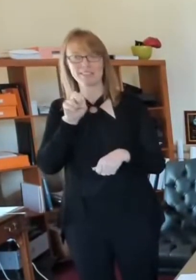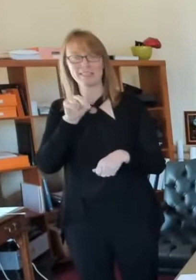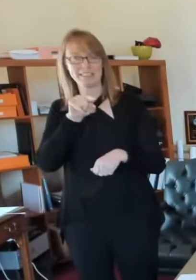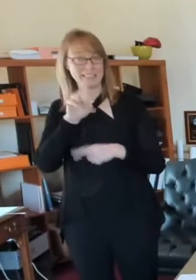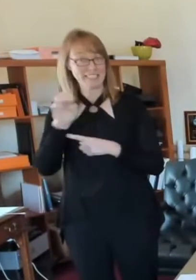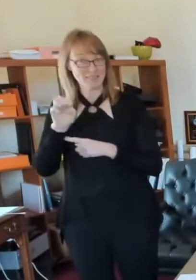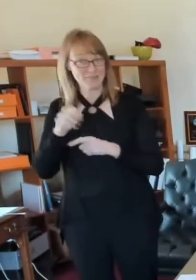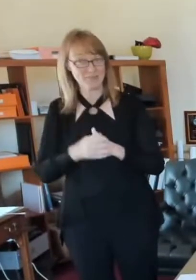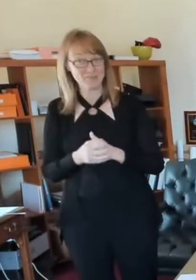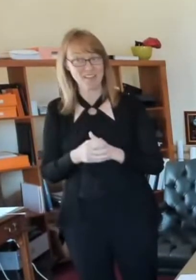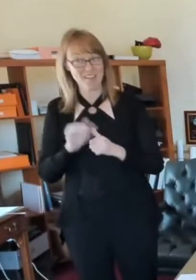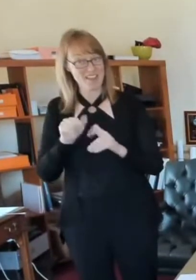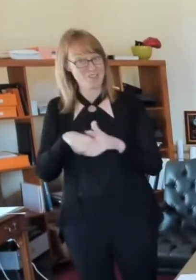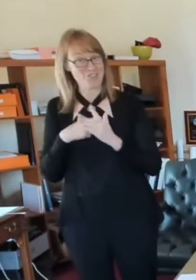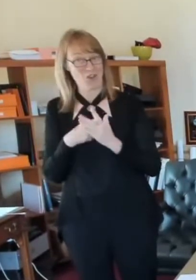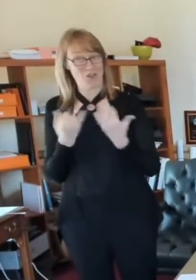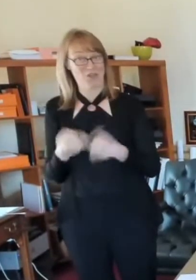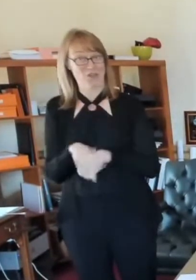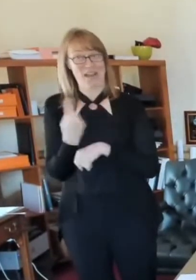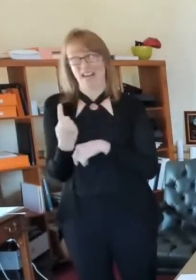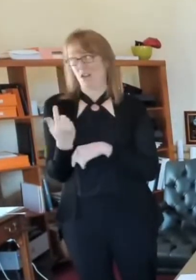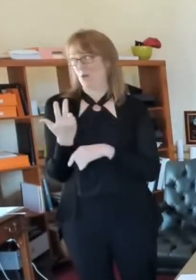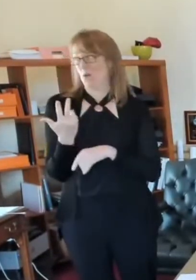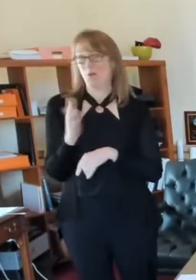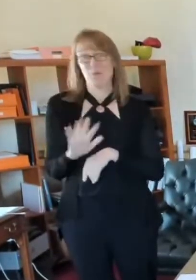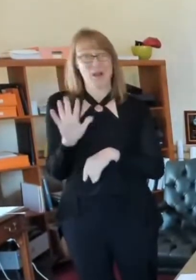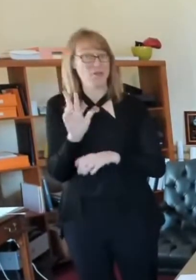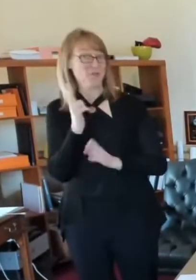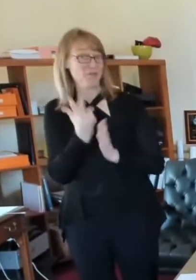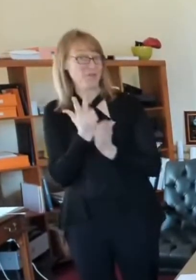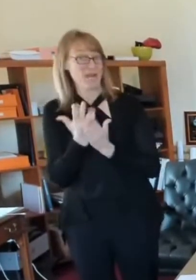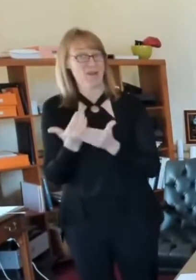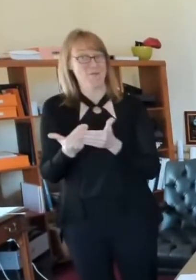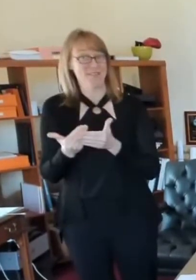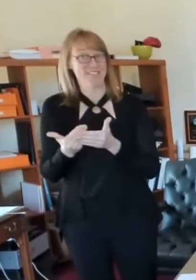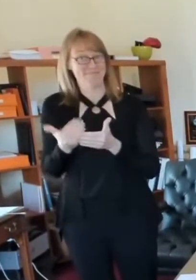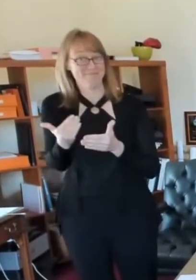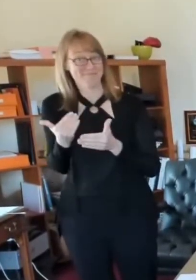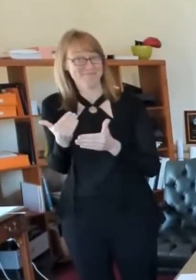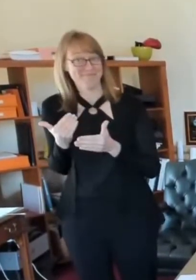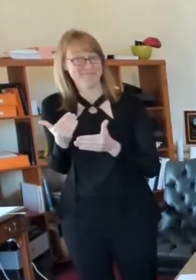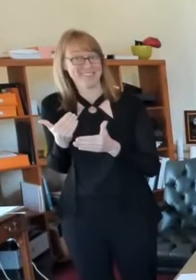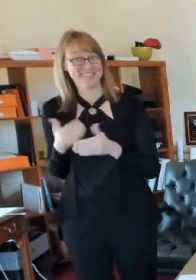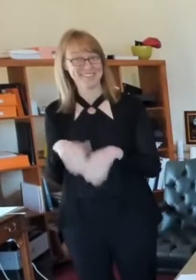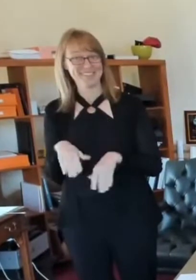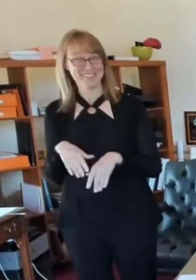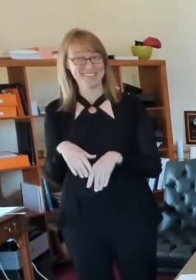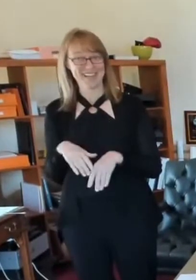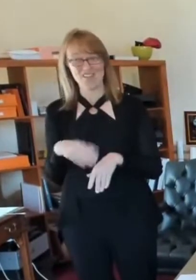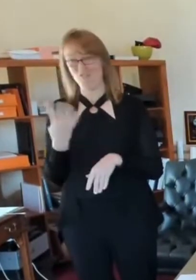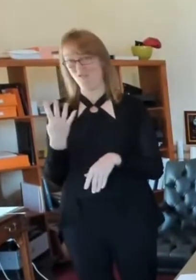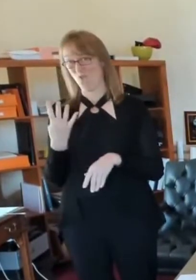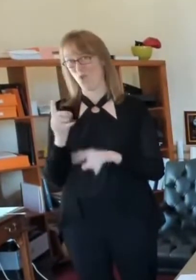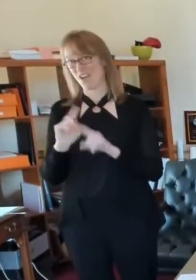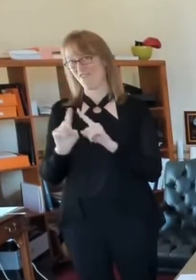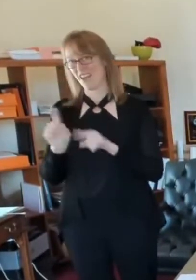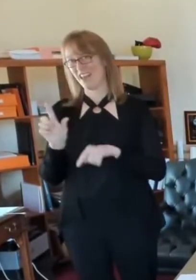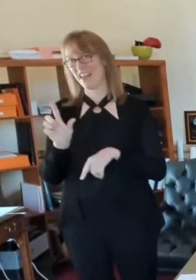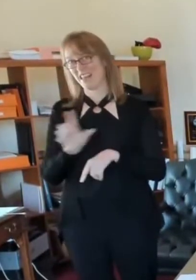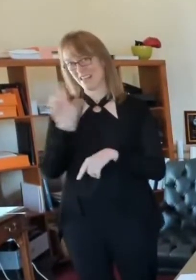started at 3 hours ago, 11 o'clock in the morning, and at those 4 library locations, it'll go till 5